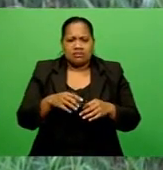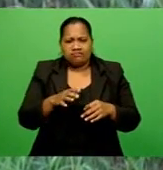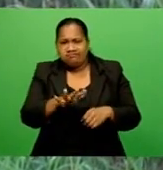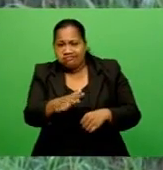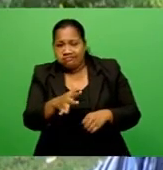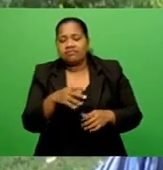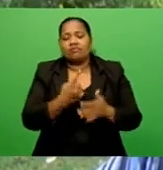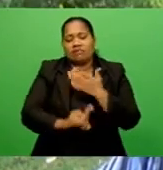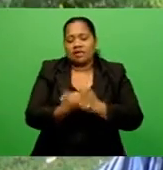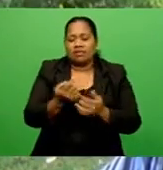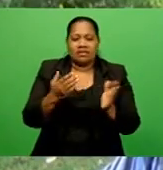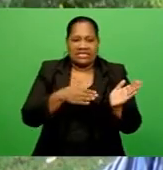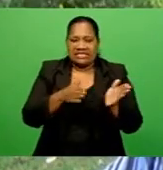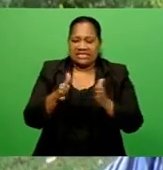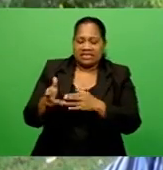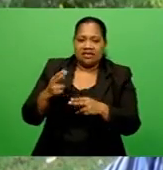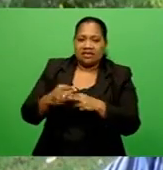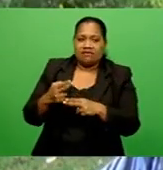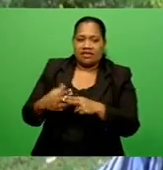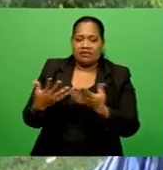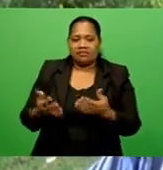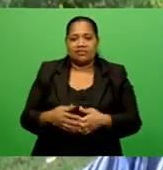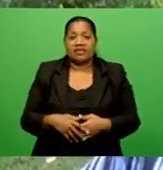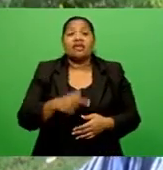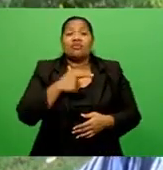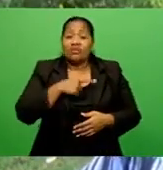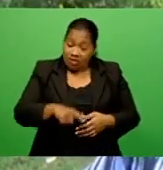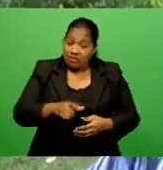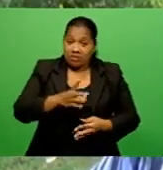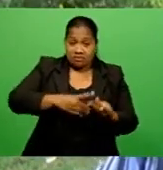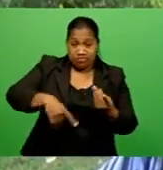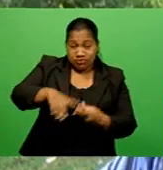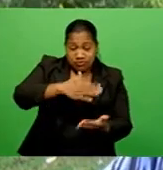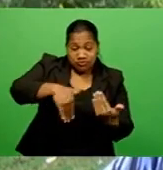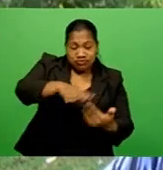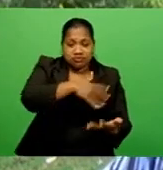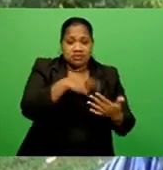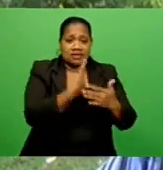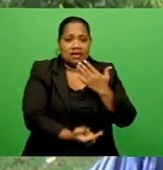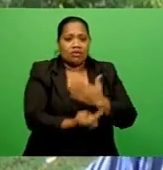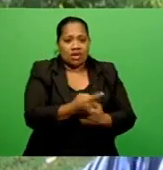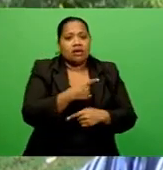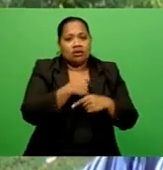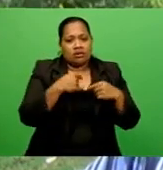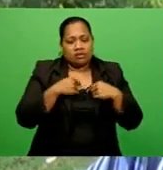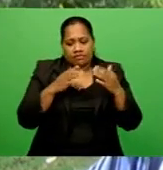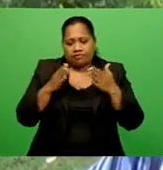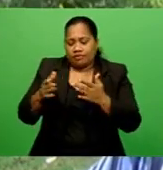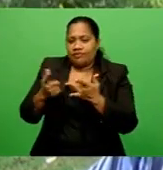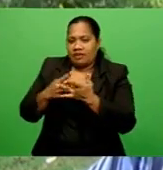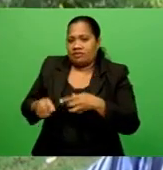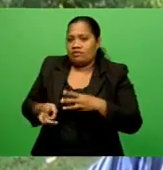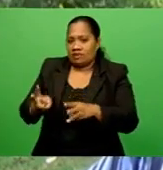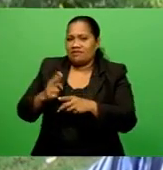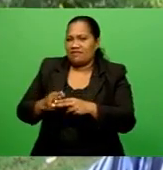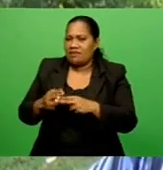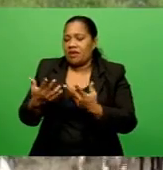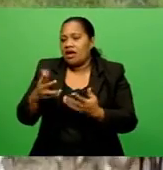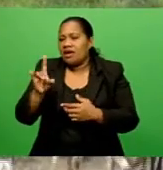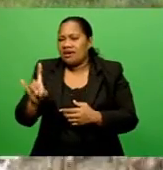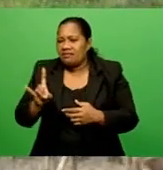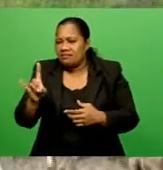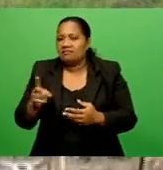well. Because of the cyclone, we had to resort to other types of farming such as livestock and vegetables.